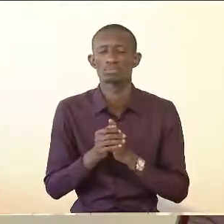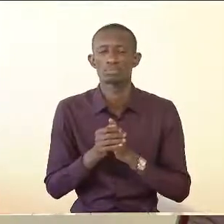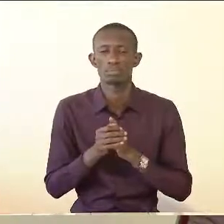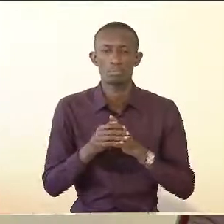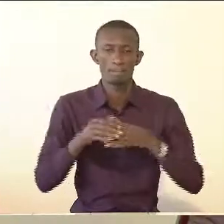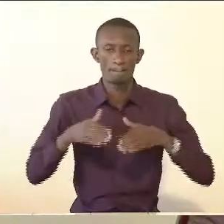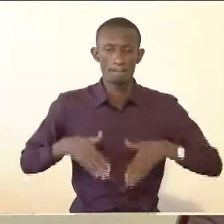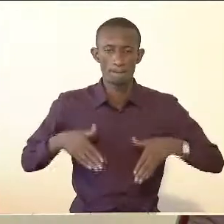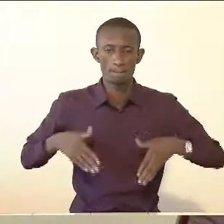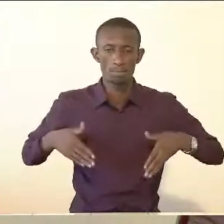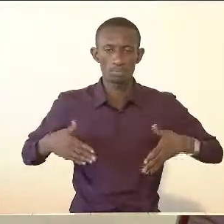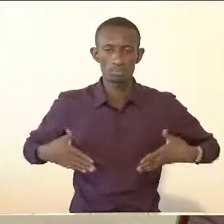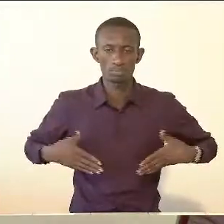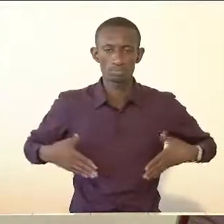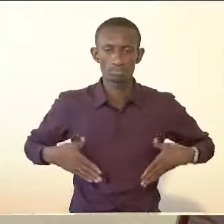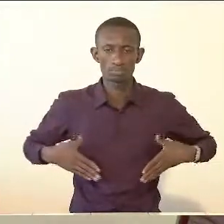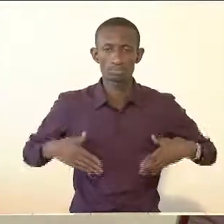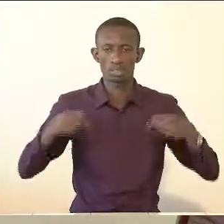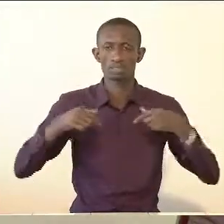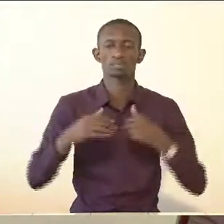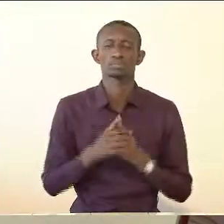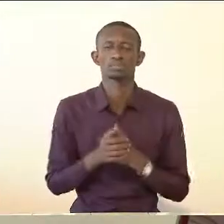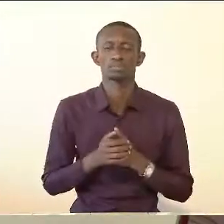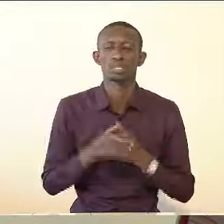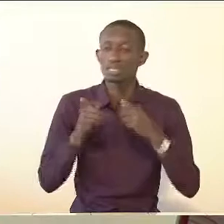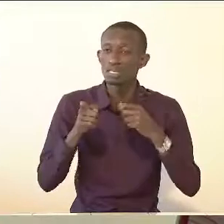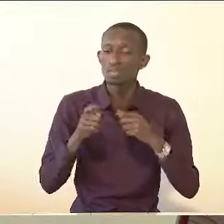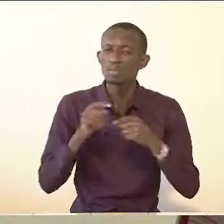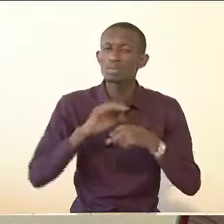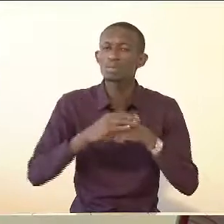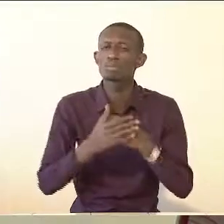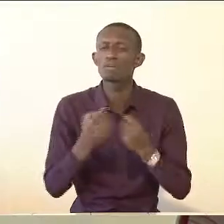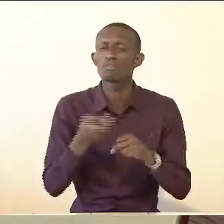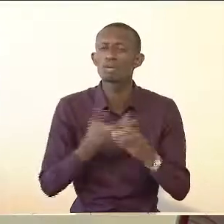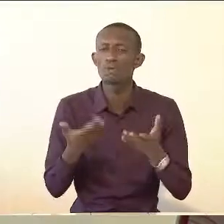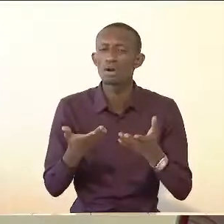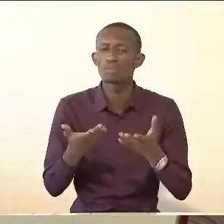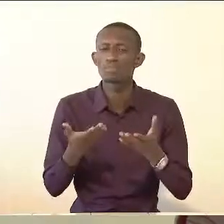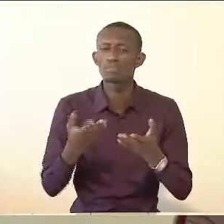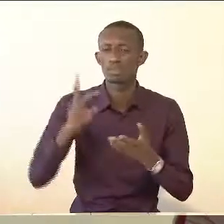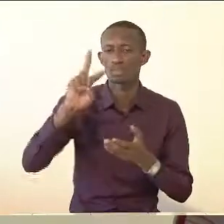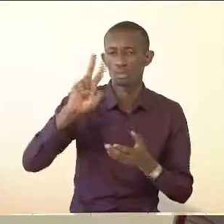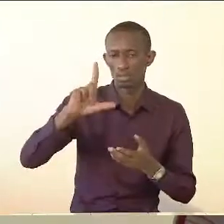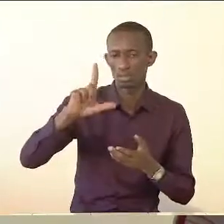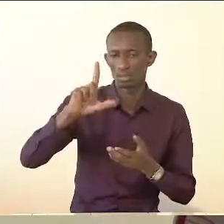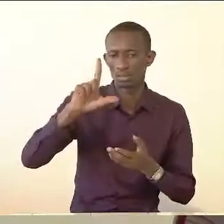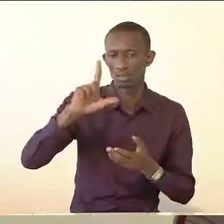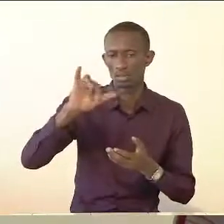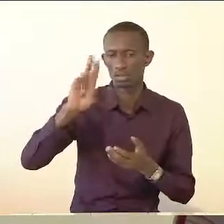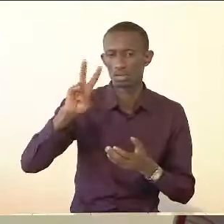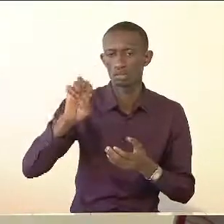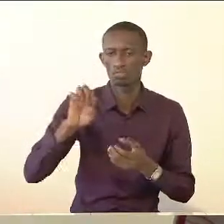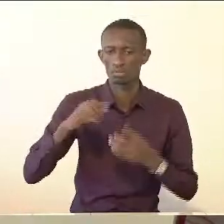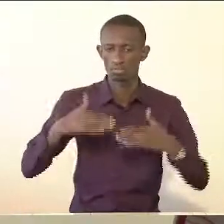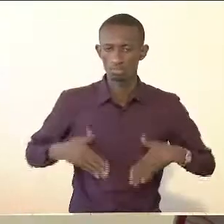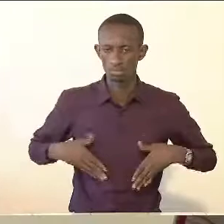produced, it is produced to increase the heat production by the liver. And now we're going to increase our